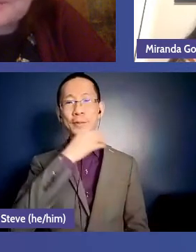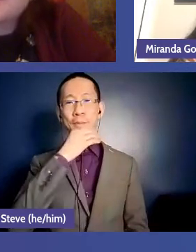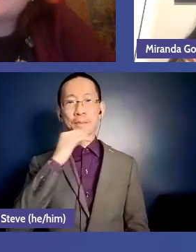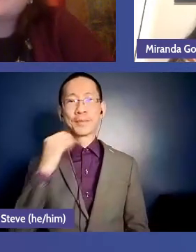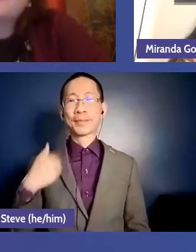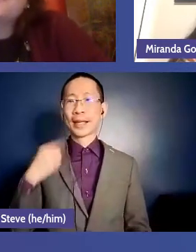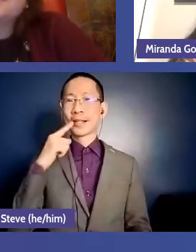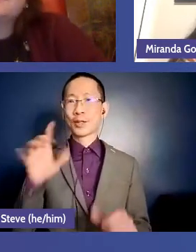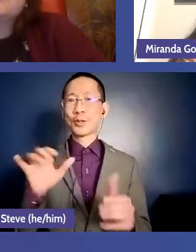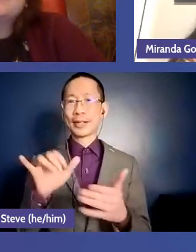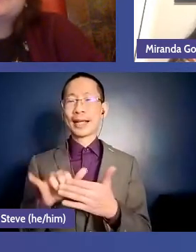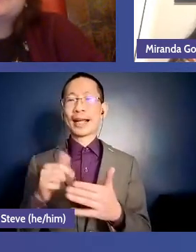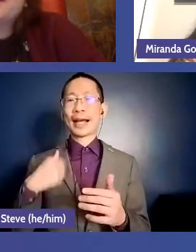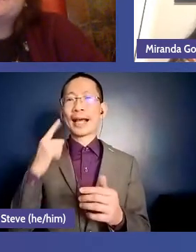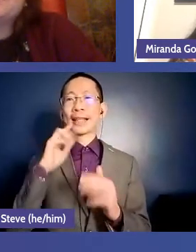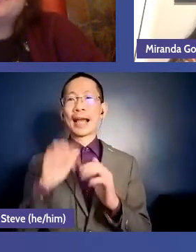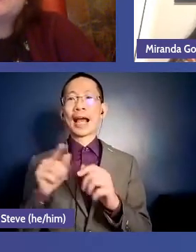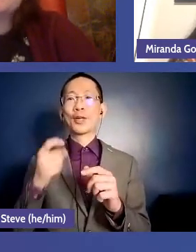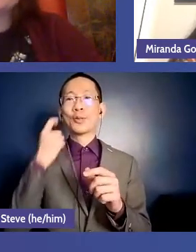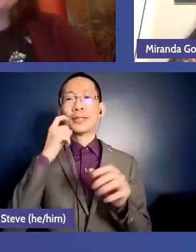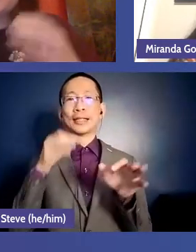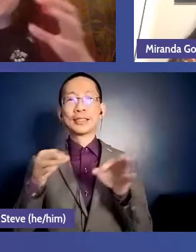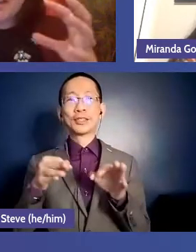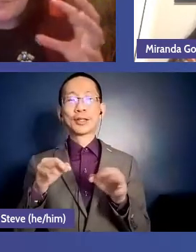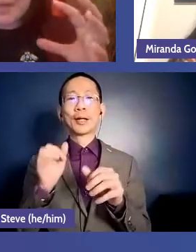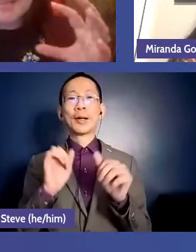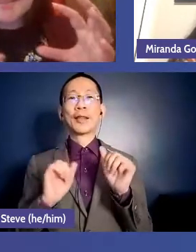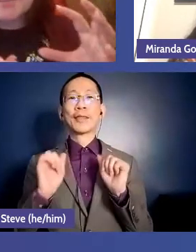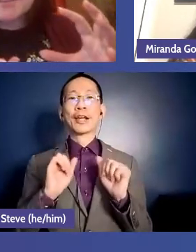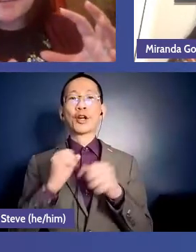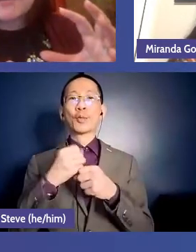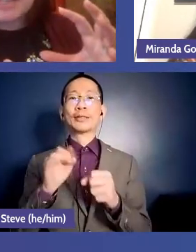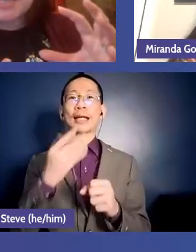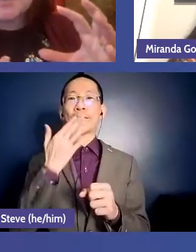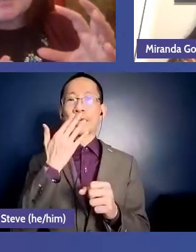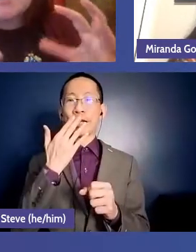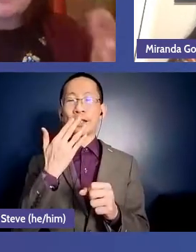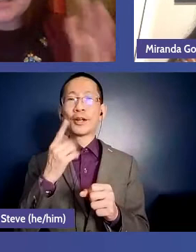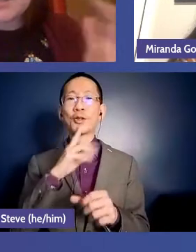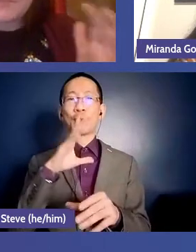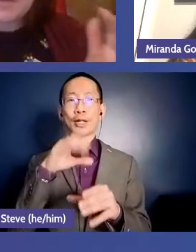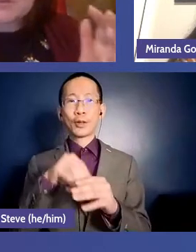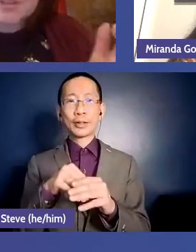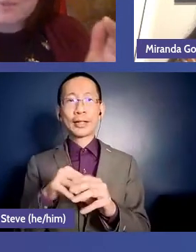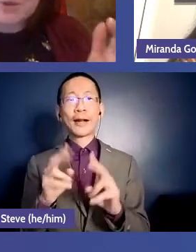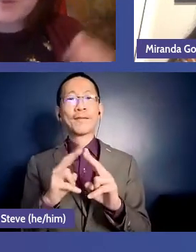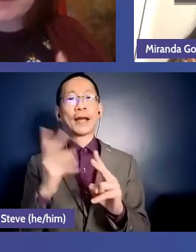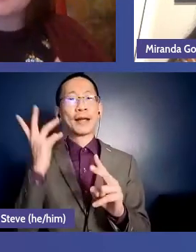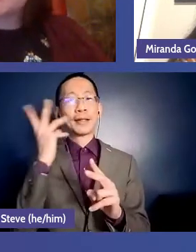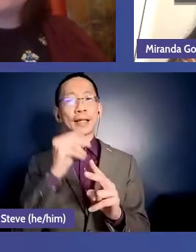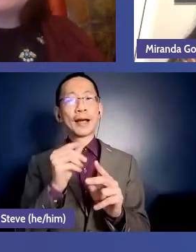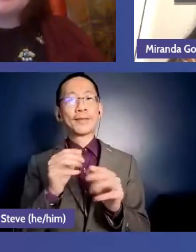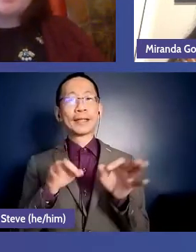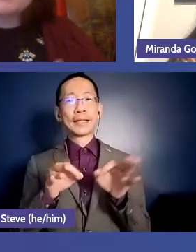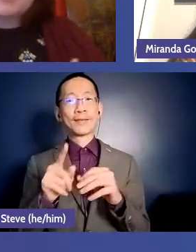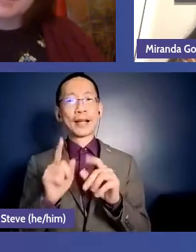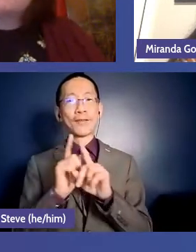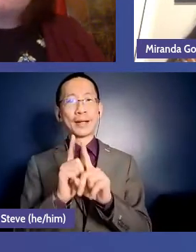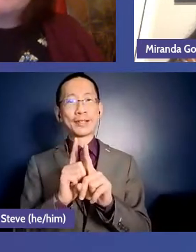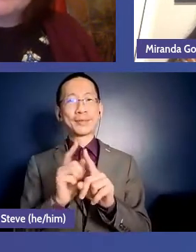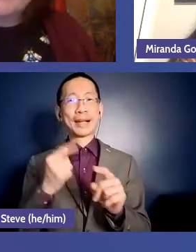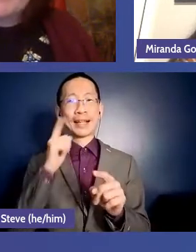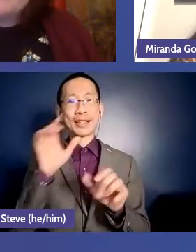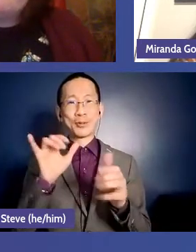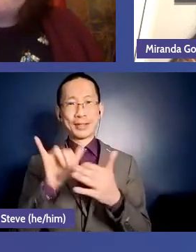it. And I mean, I think in the way that you describe Theater Producers of Color, you kind of baked in a lovely definition of mentorship in a way. So I think you did